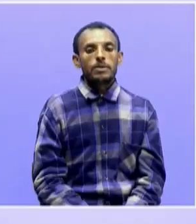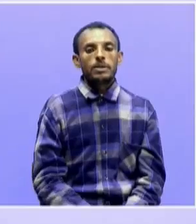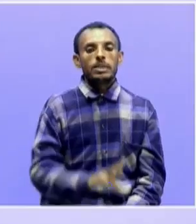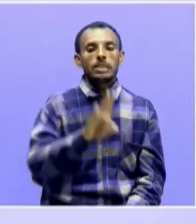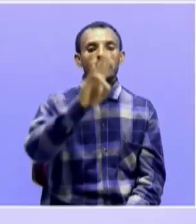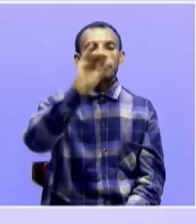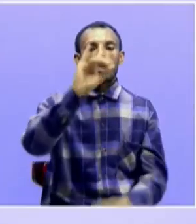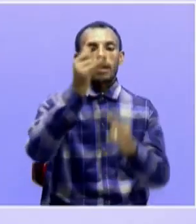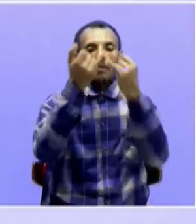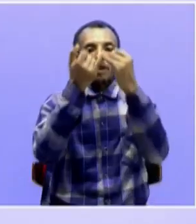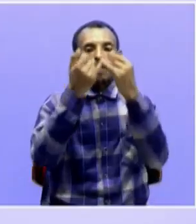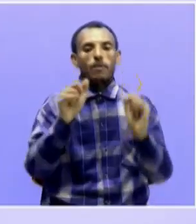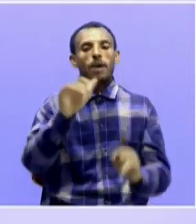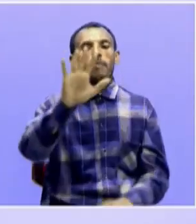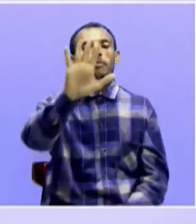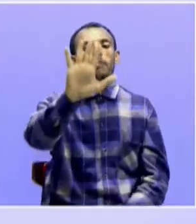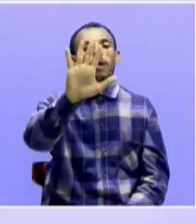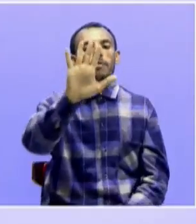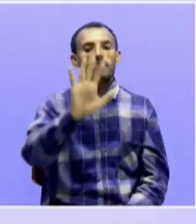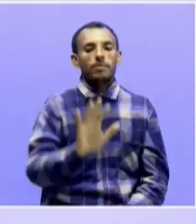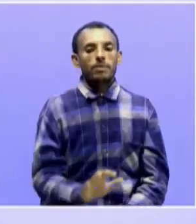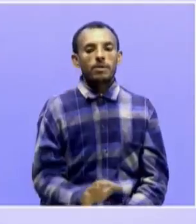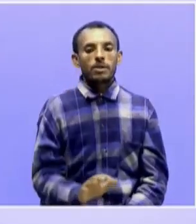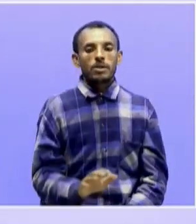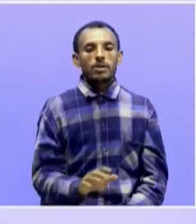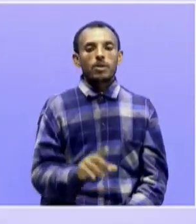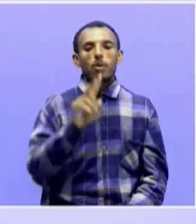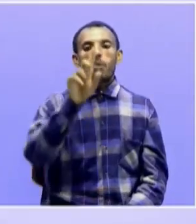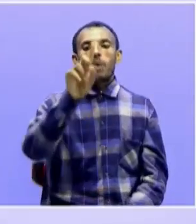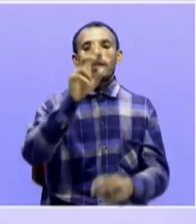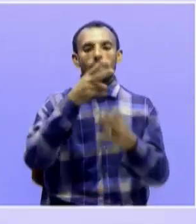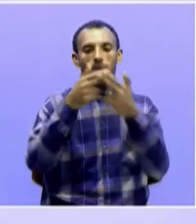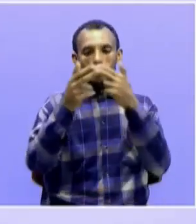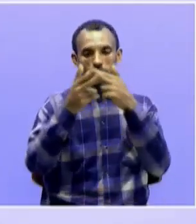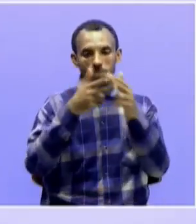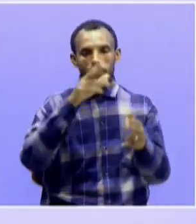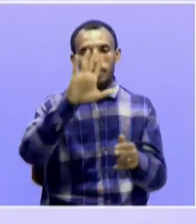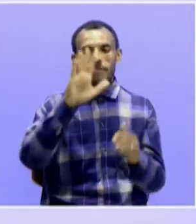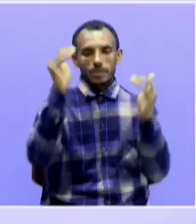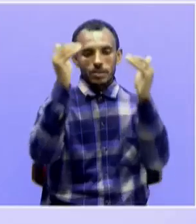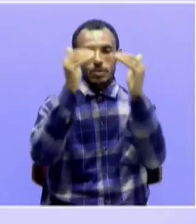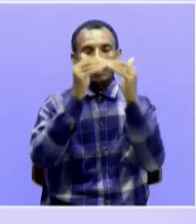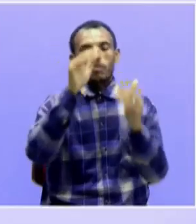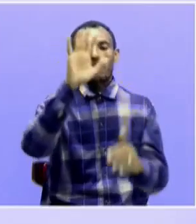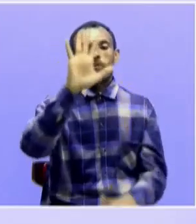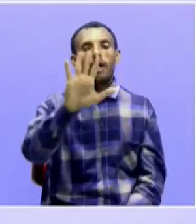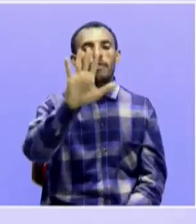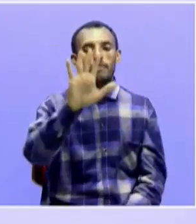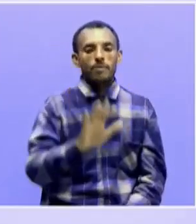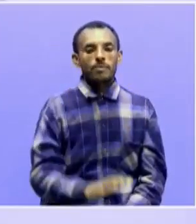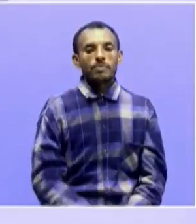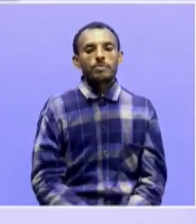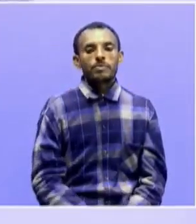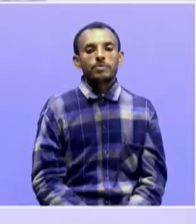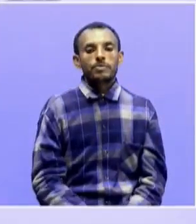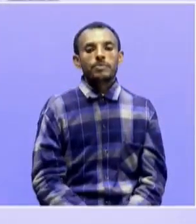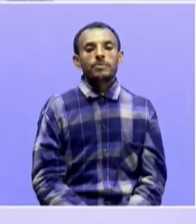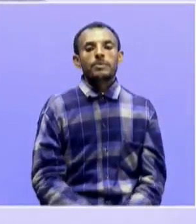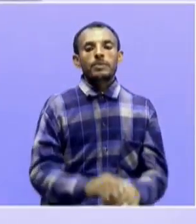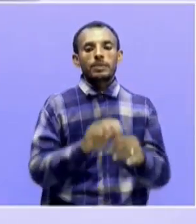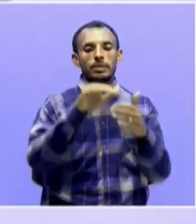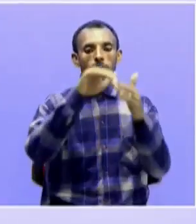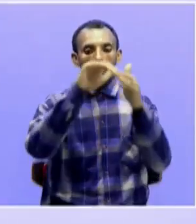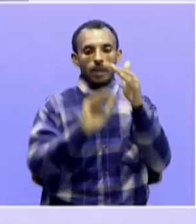by 5. It's 1 times 5, it is 5. Subtract